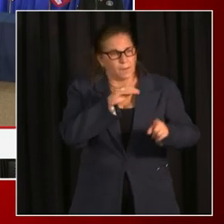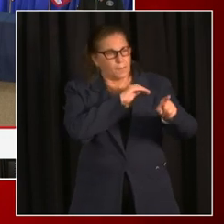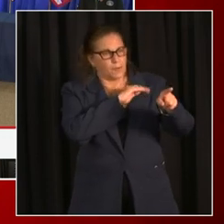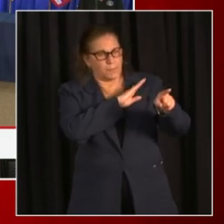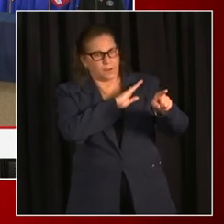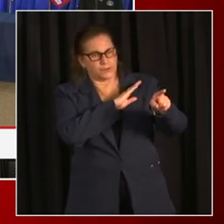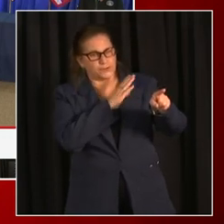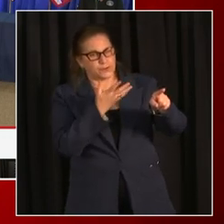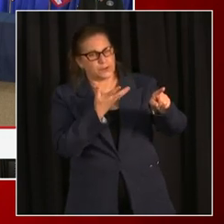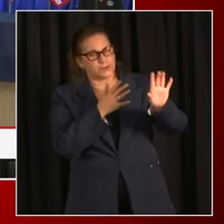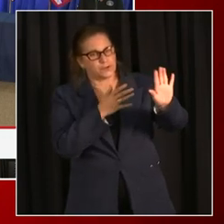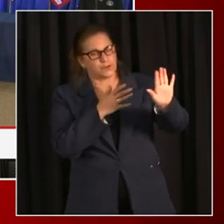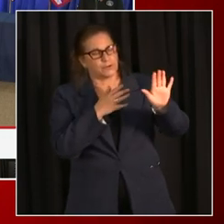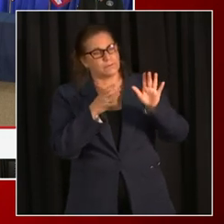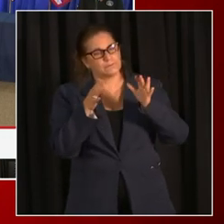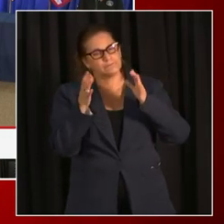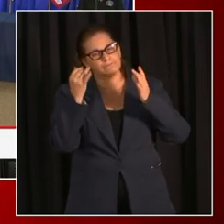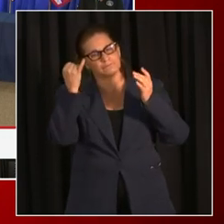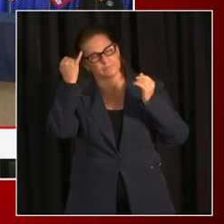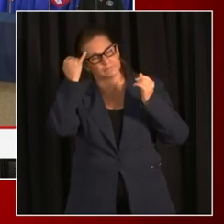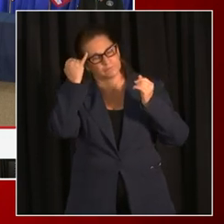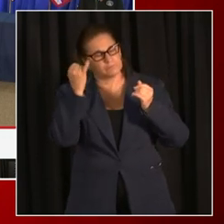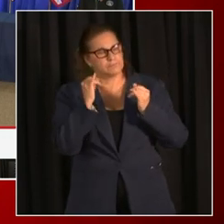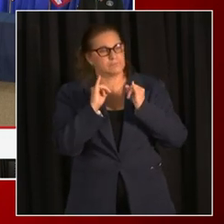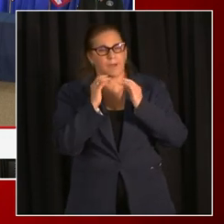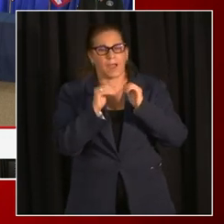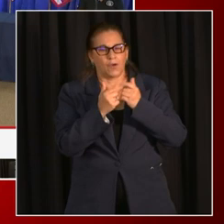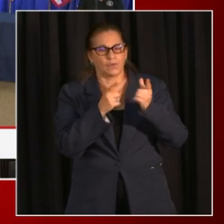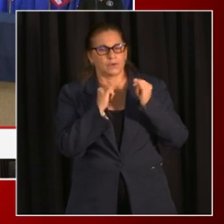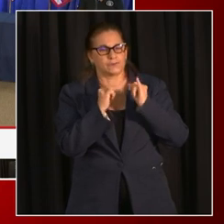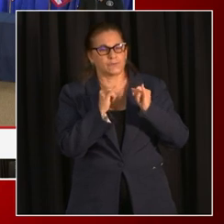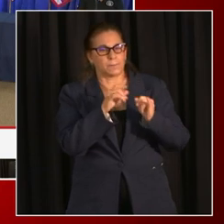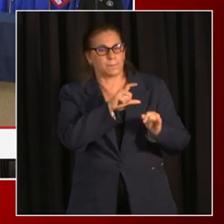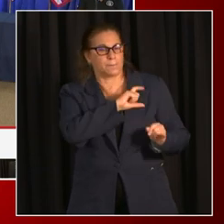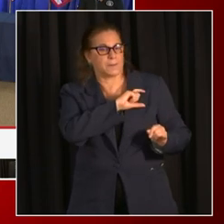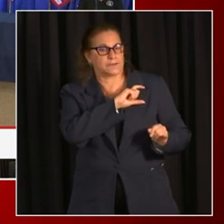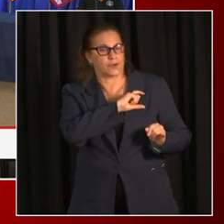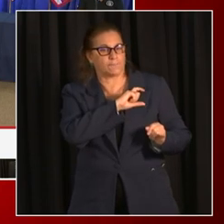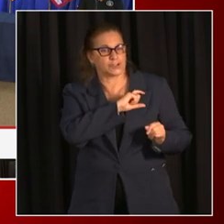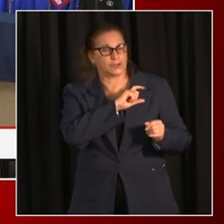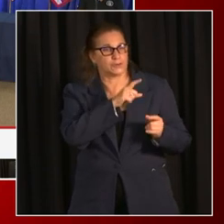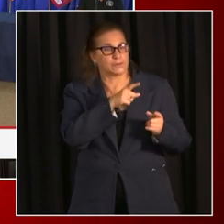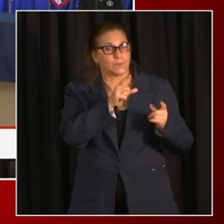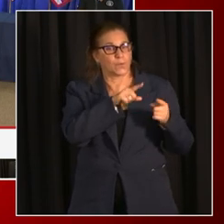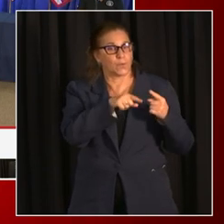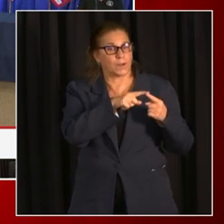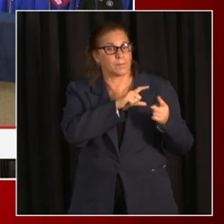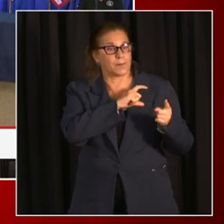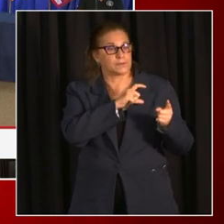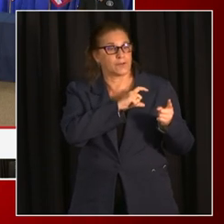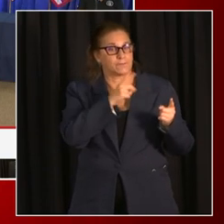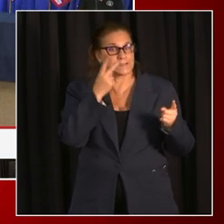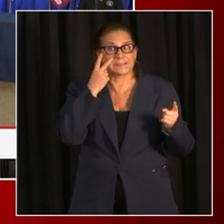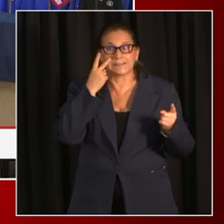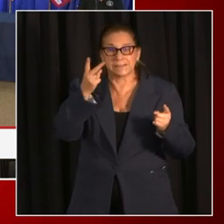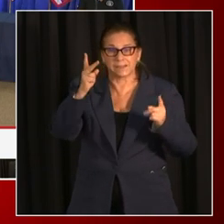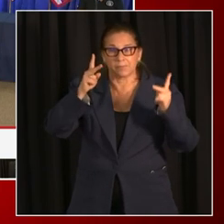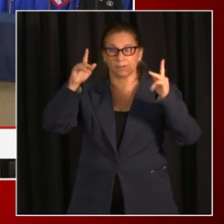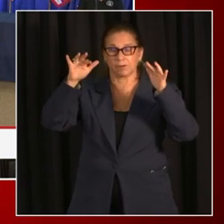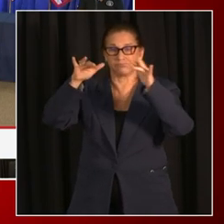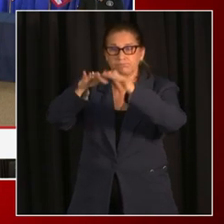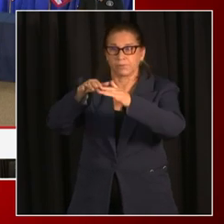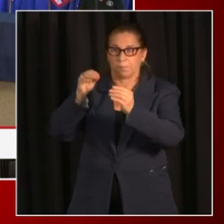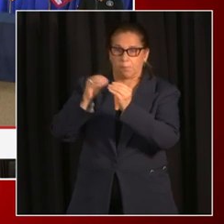your instruction to DC police when officers see large events that are well over 50